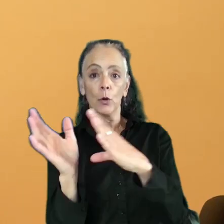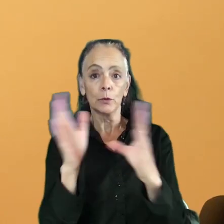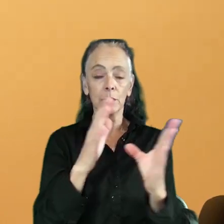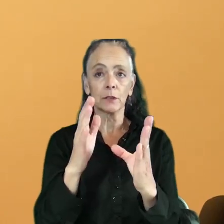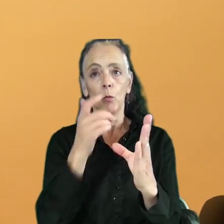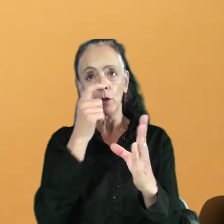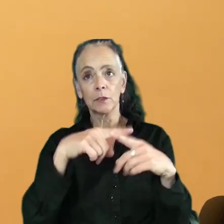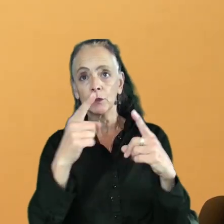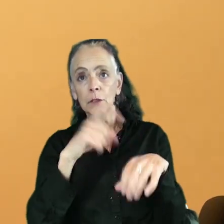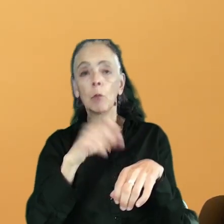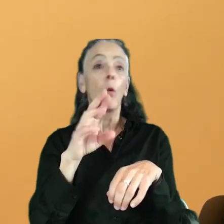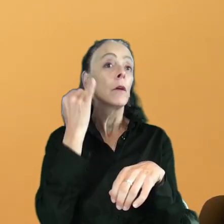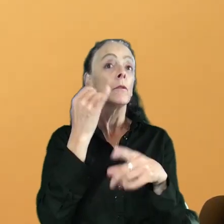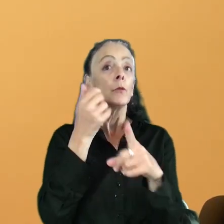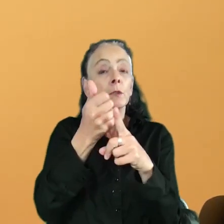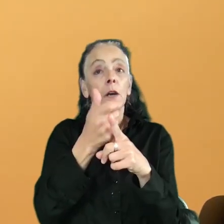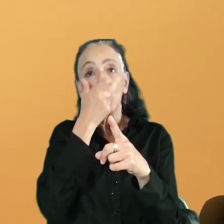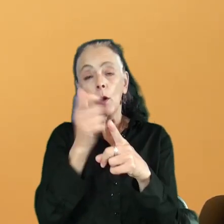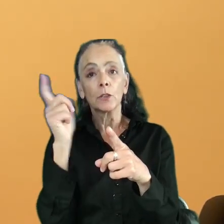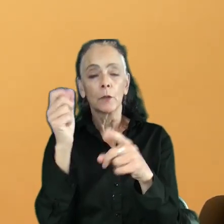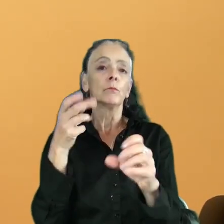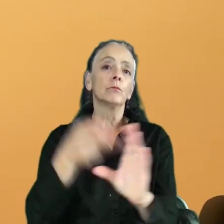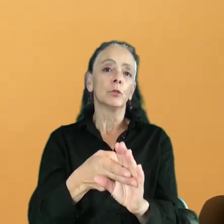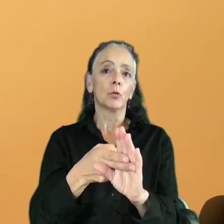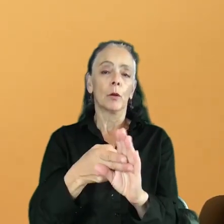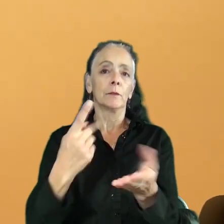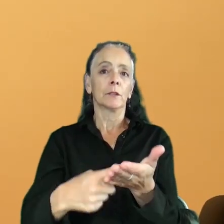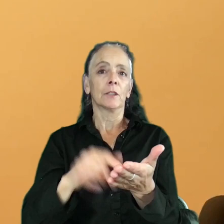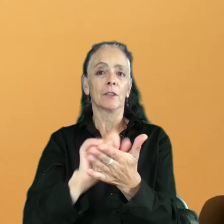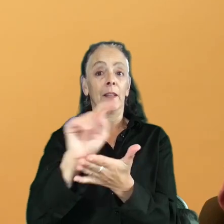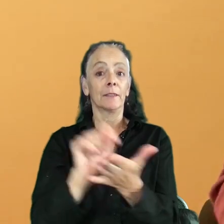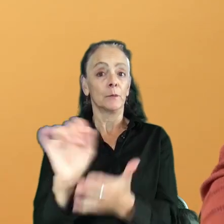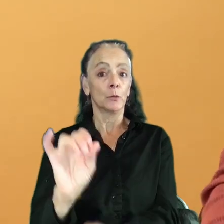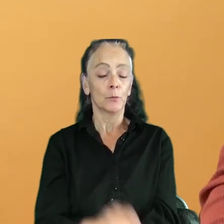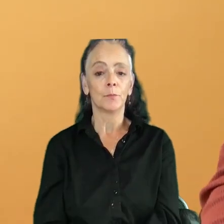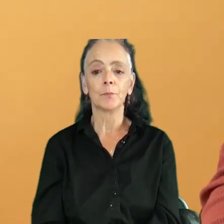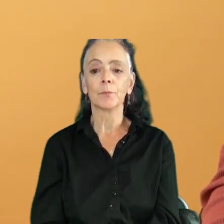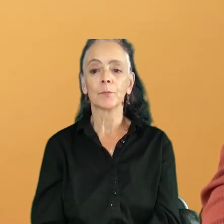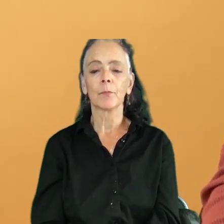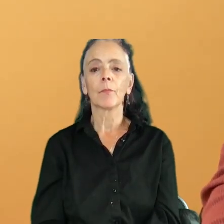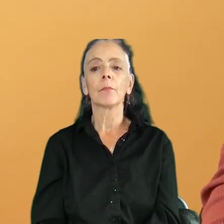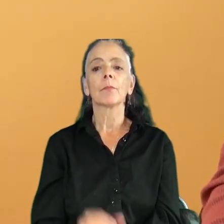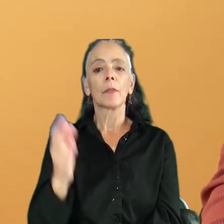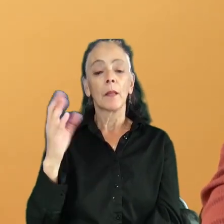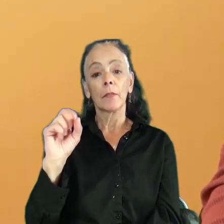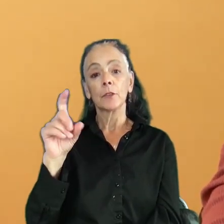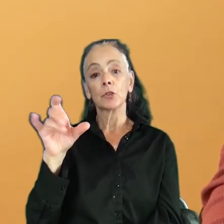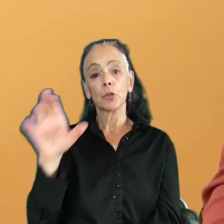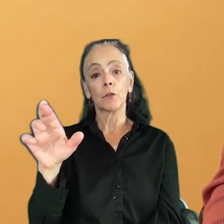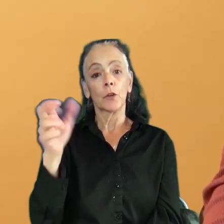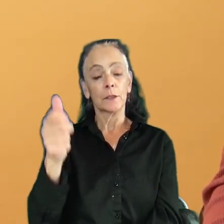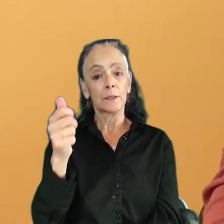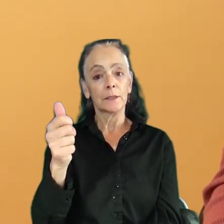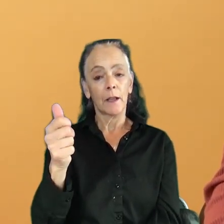or if you're watching the talks later you can join the discussion then as well the server itself hosts